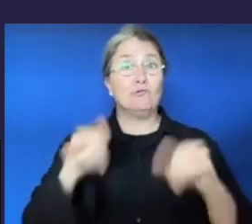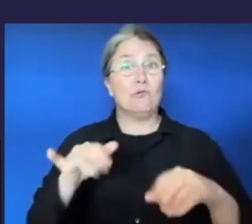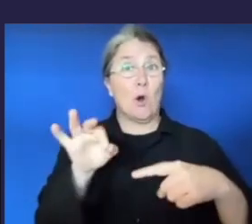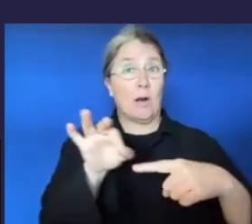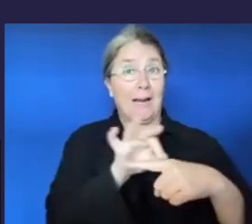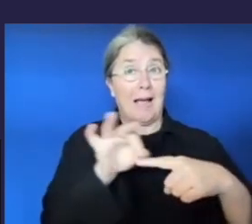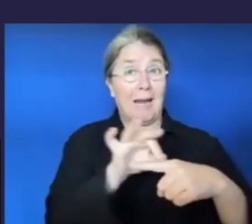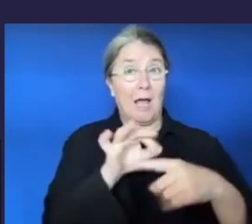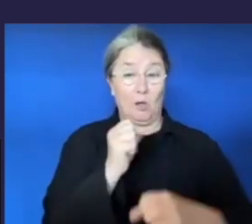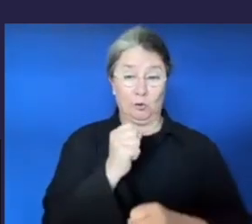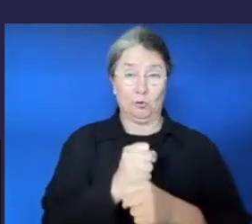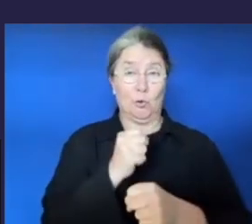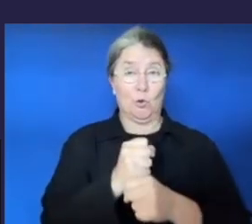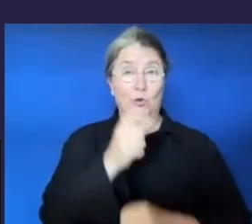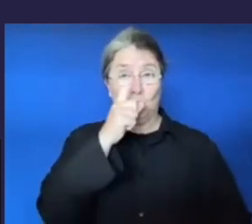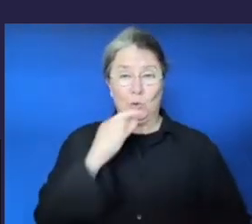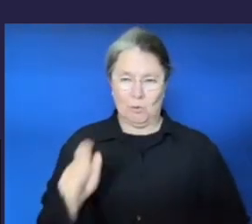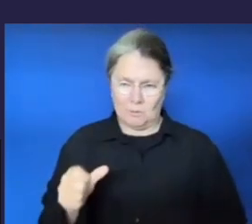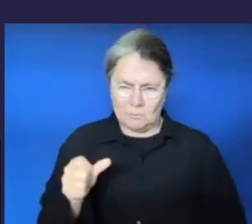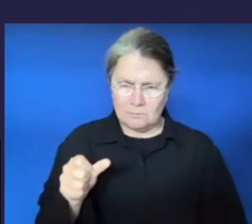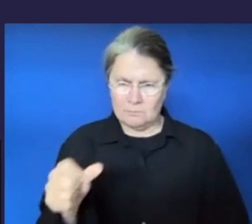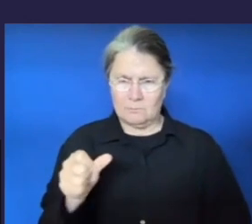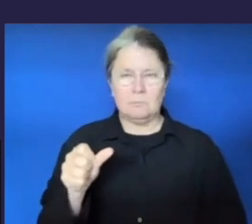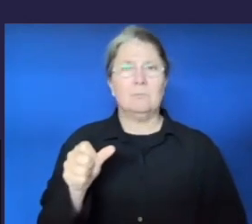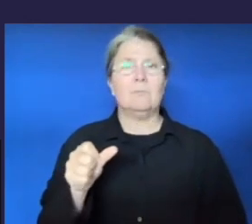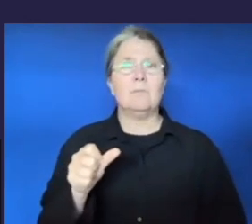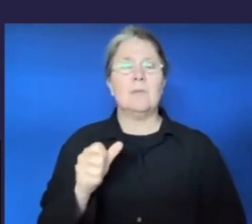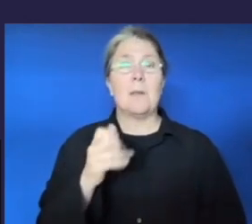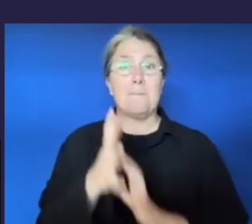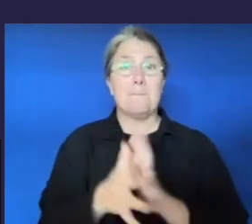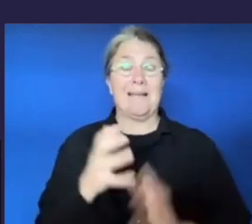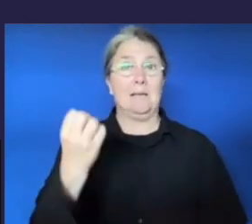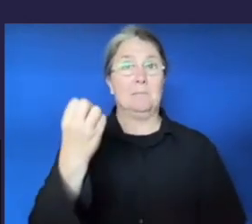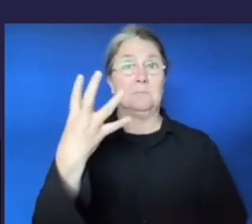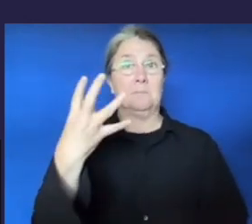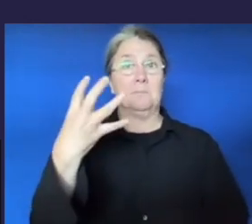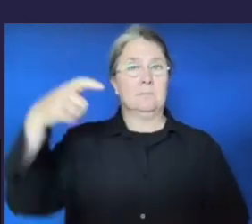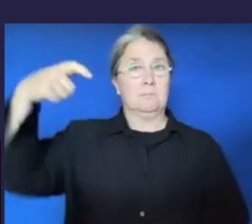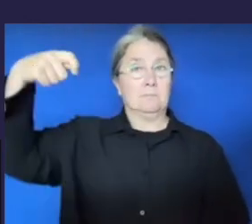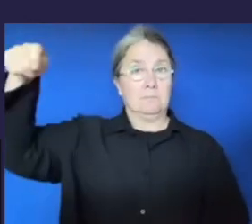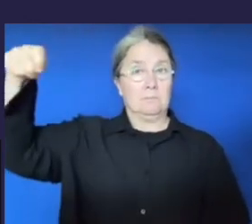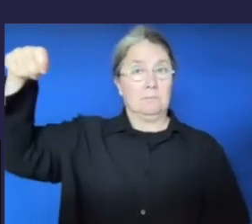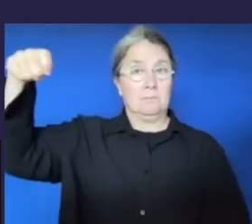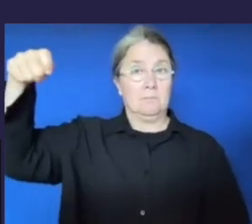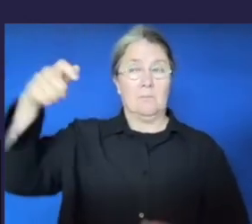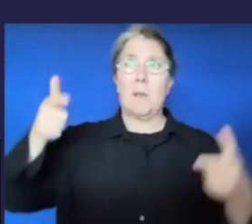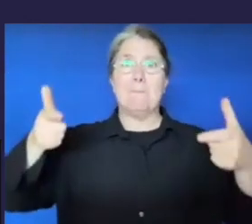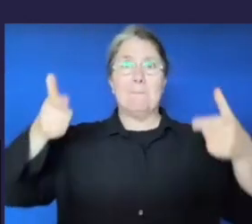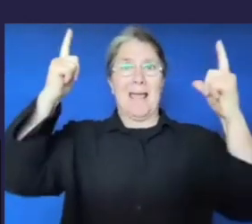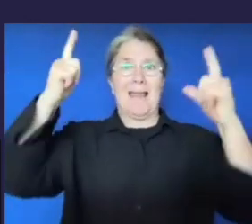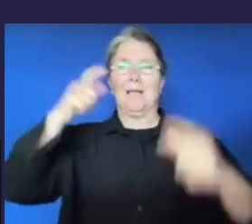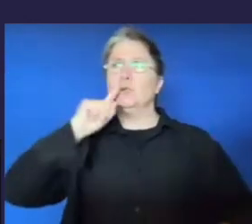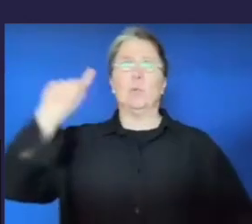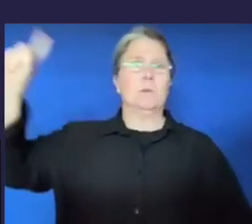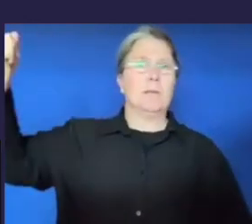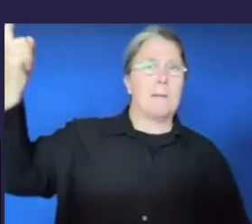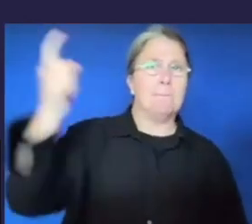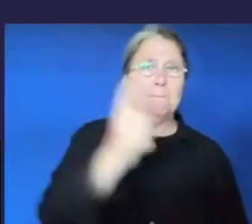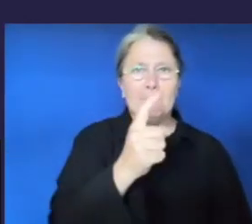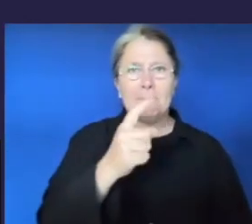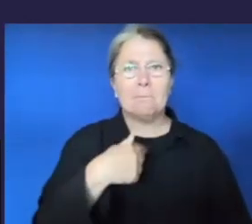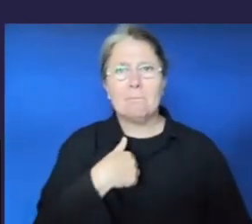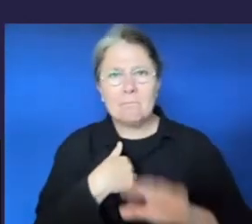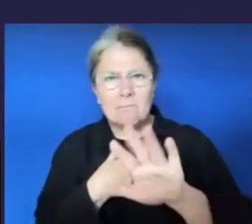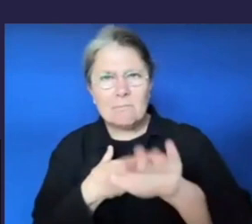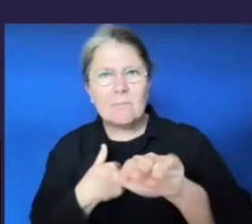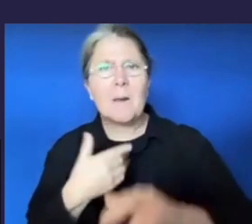press a button which would make a little light and a bell come on, and that would alert the manager to come over and request the person